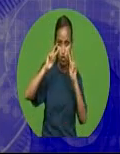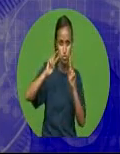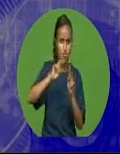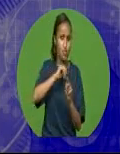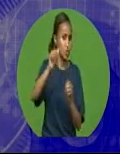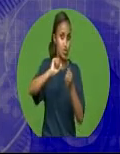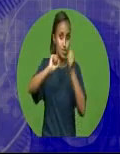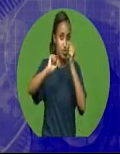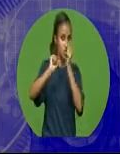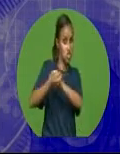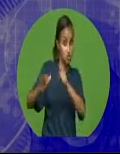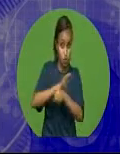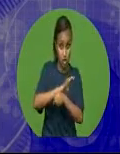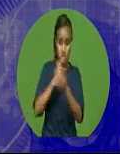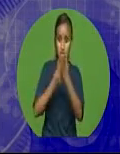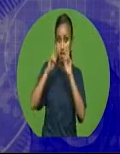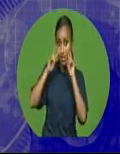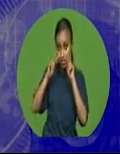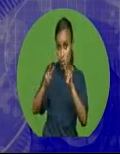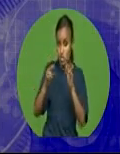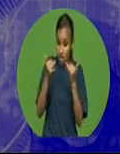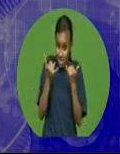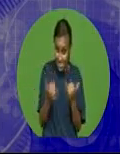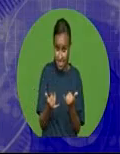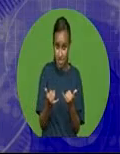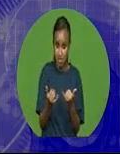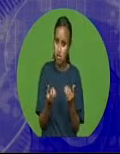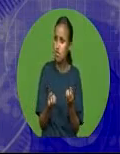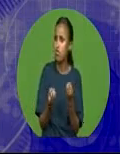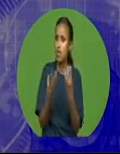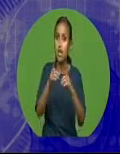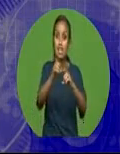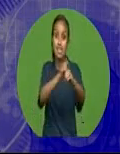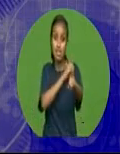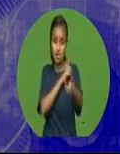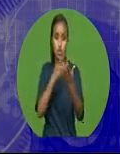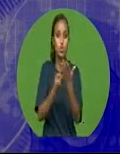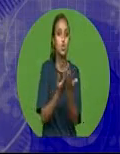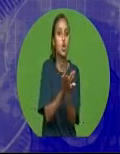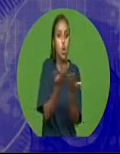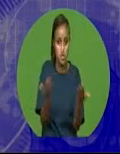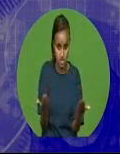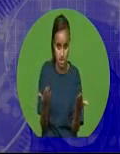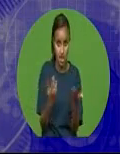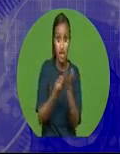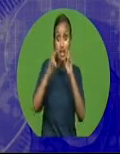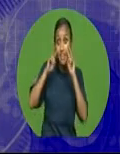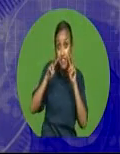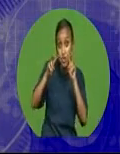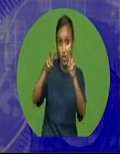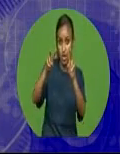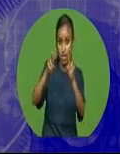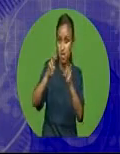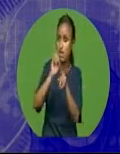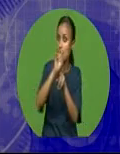is not totally changed. The viewer is still at infinite distance to the object,